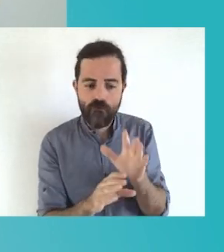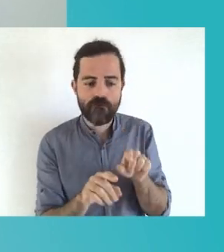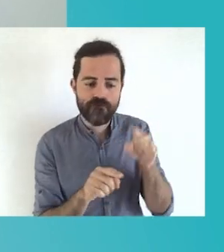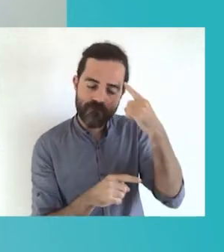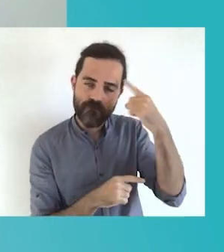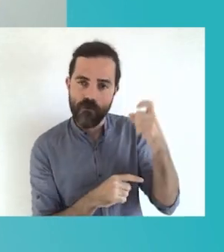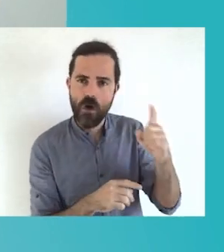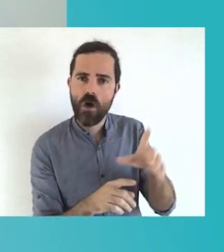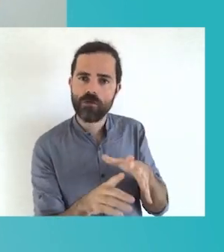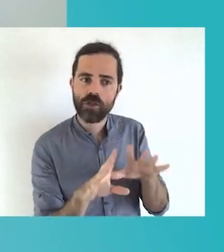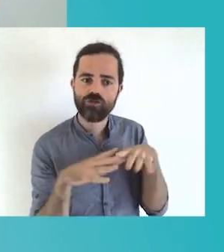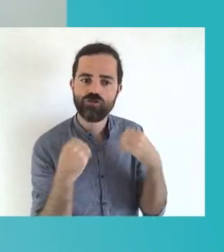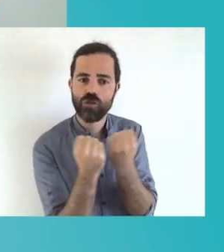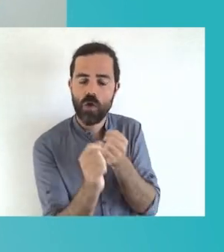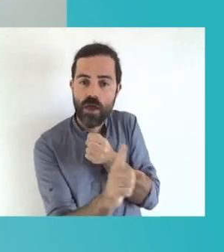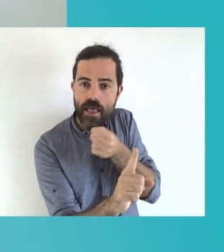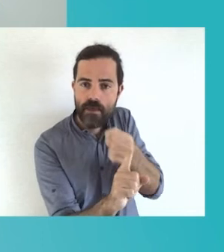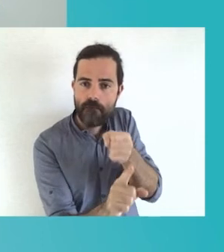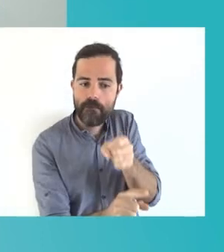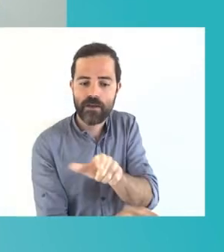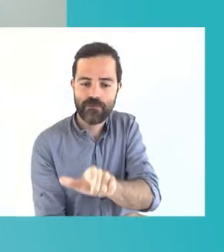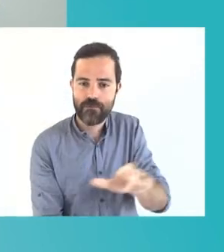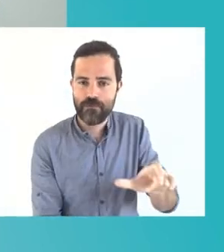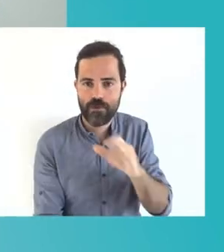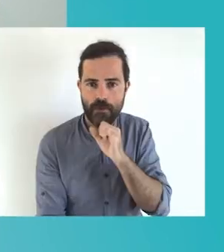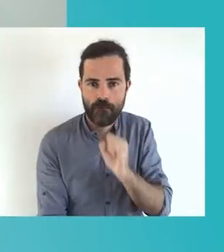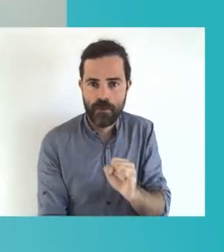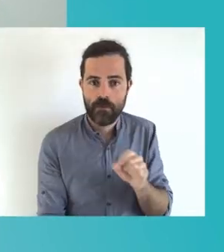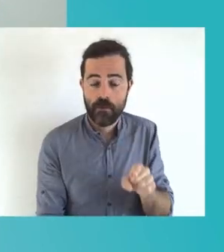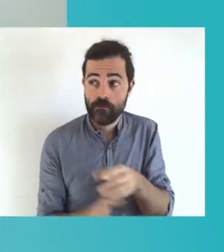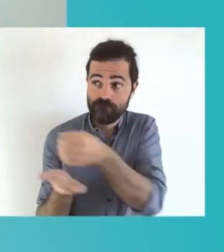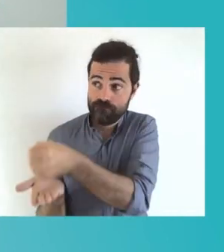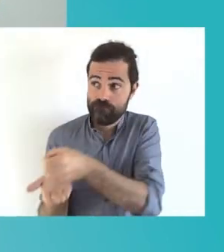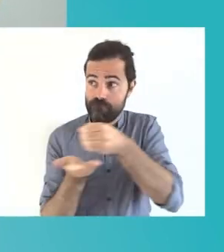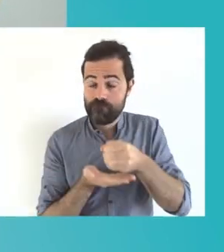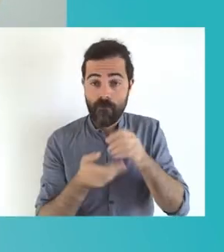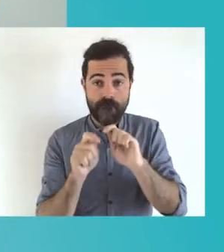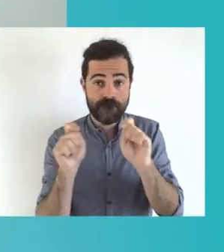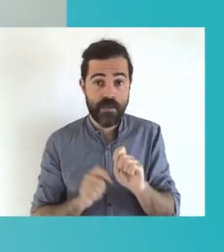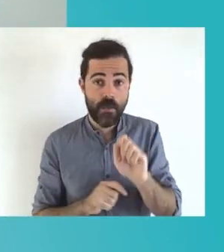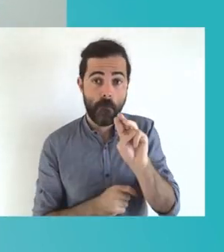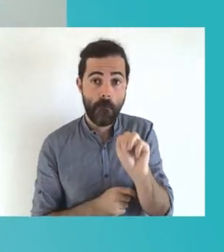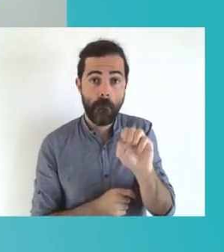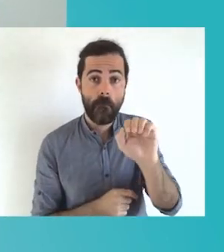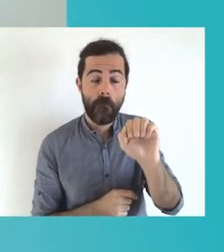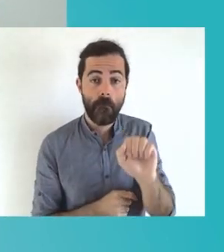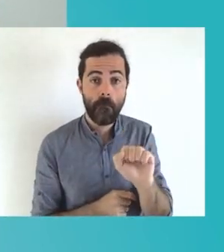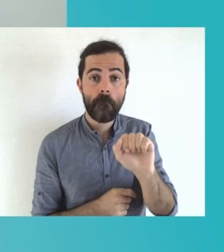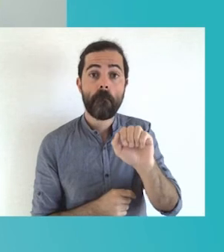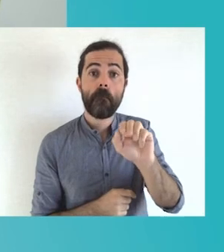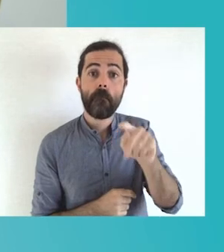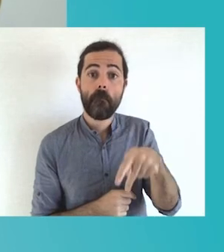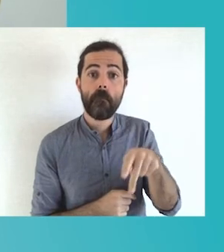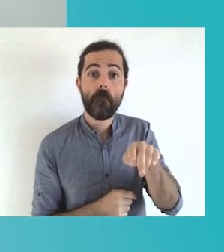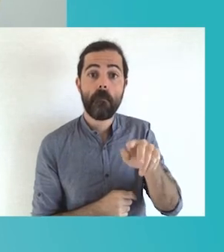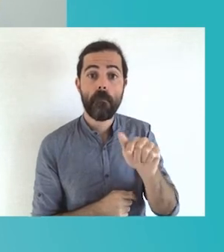people. That's why we are a B Corp, and that's why we were awarded by B Corp and by MAFRE Foundation for our